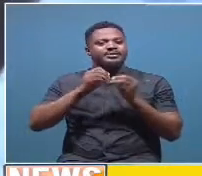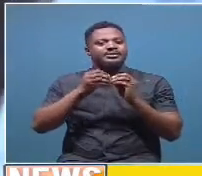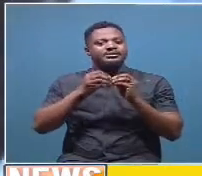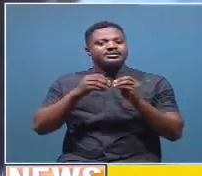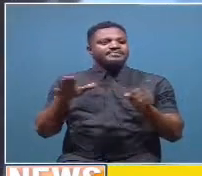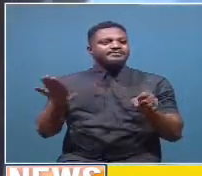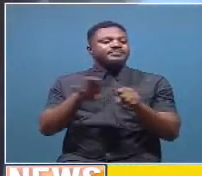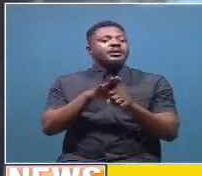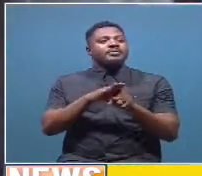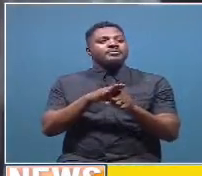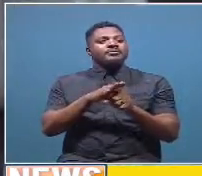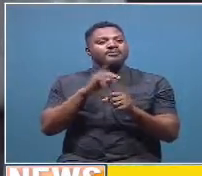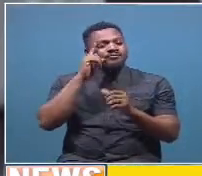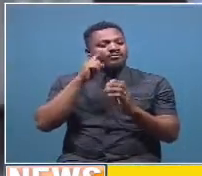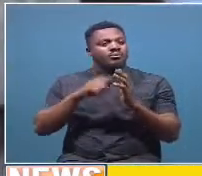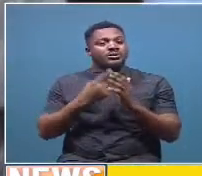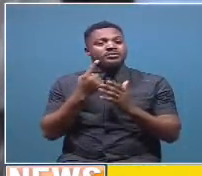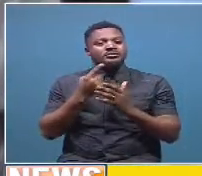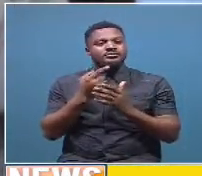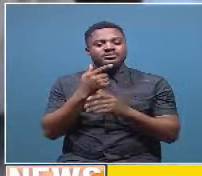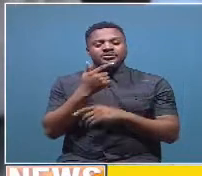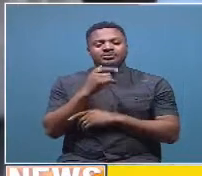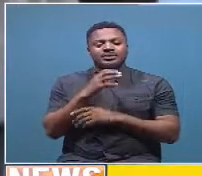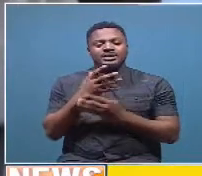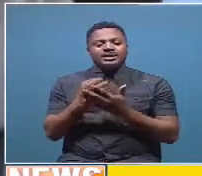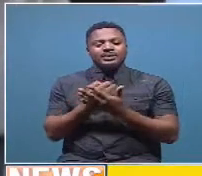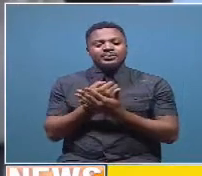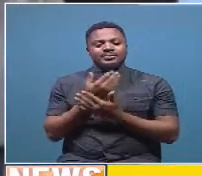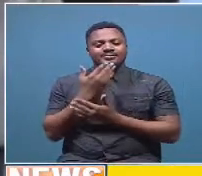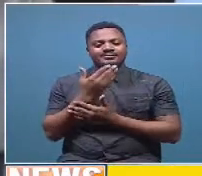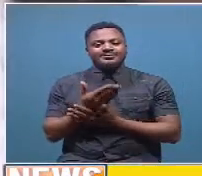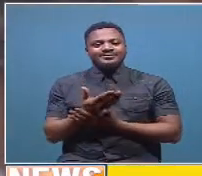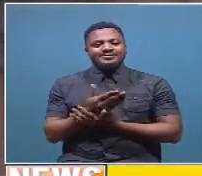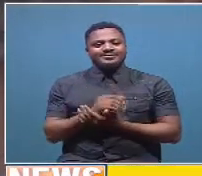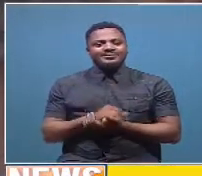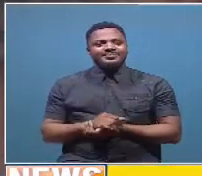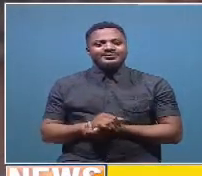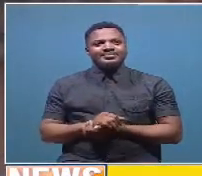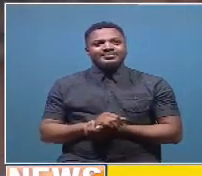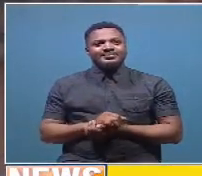this sewer system. For GBC News, my name is Michael Dawanu reporting.